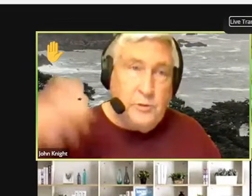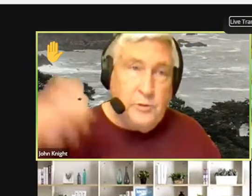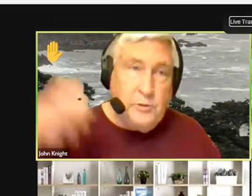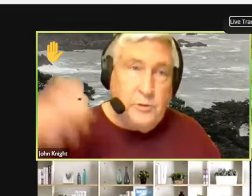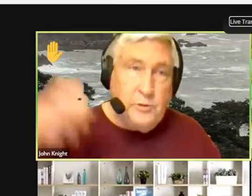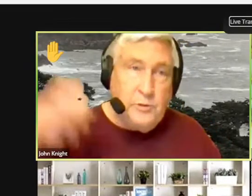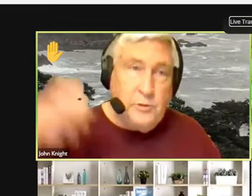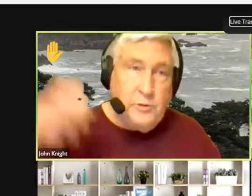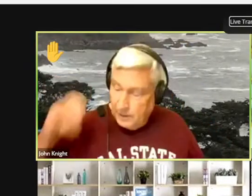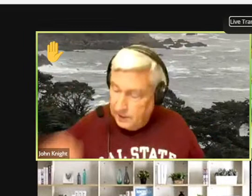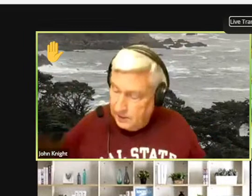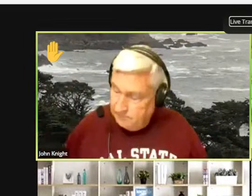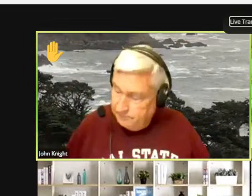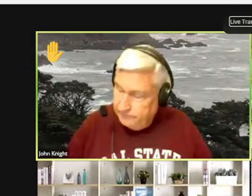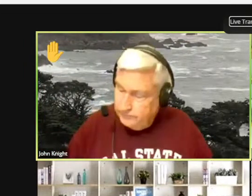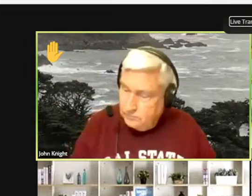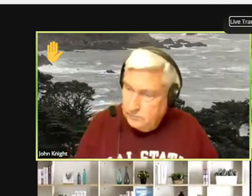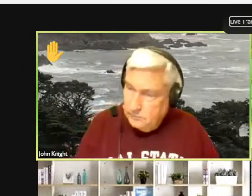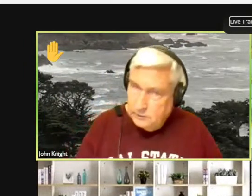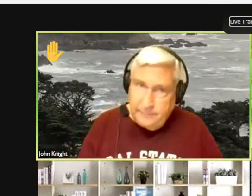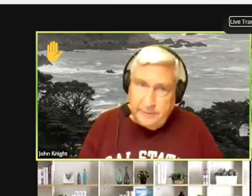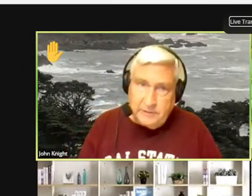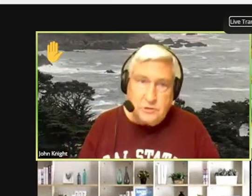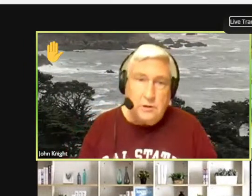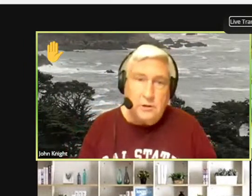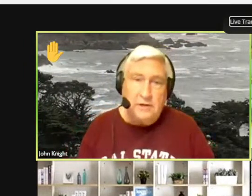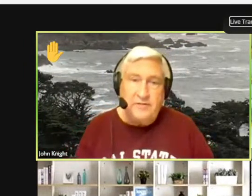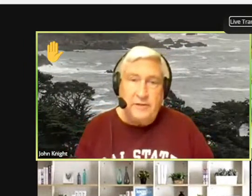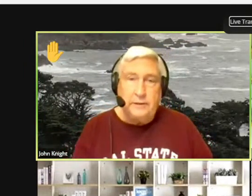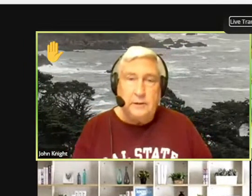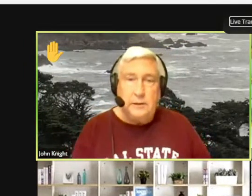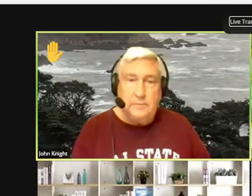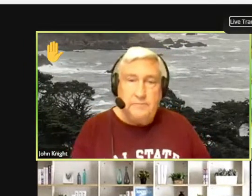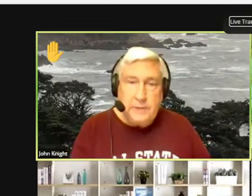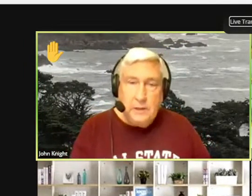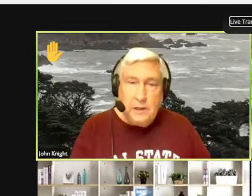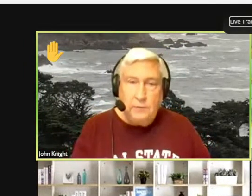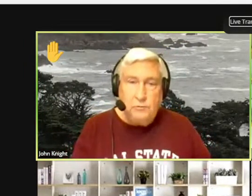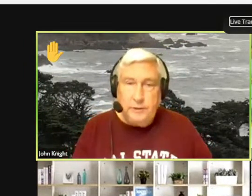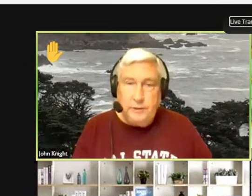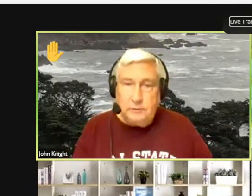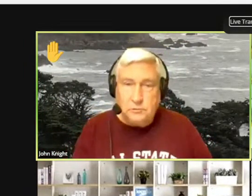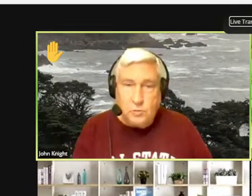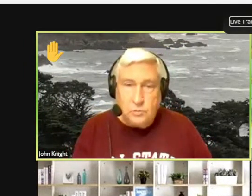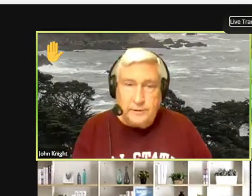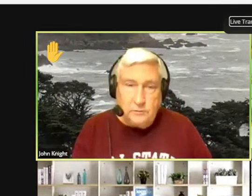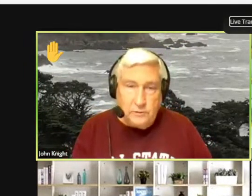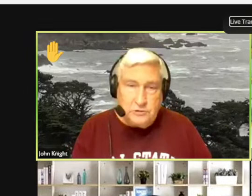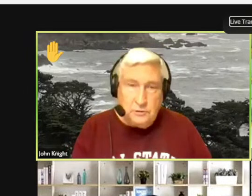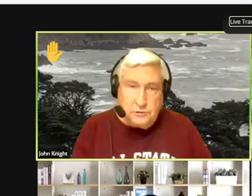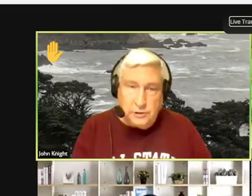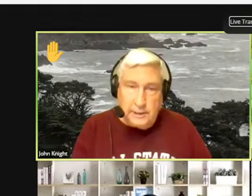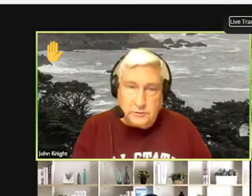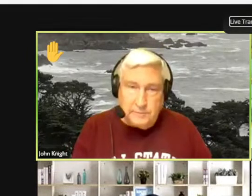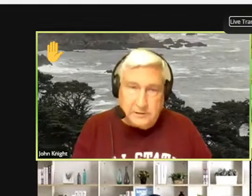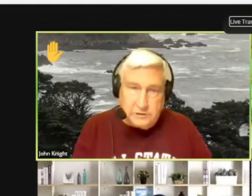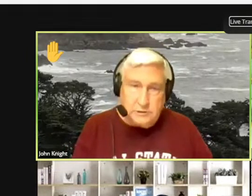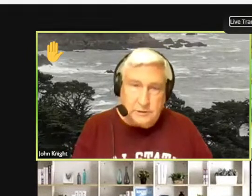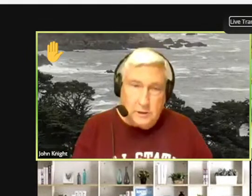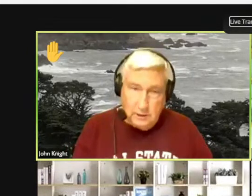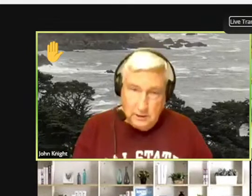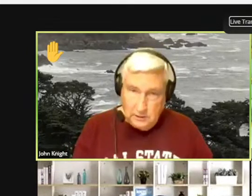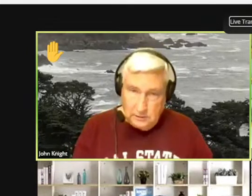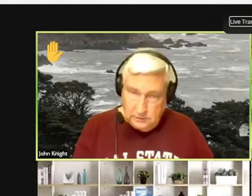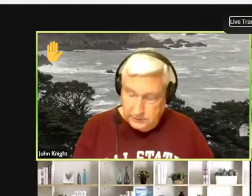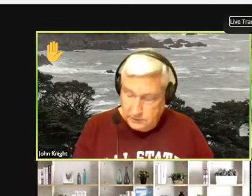Thank you, President Ortiz. Let me start off that I will be supporting the resolution as much